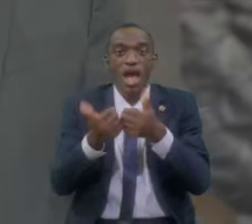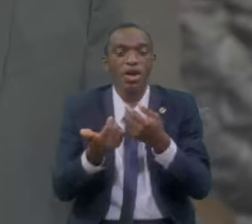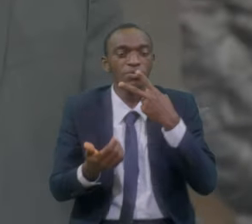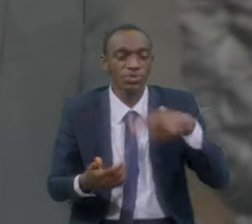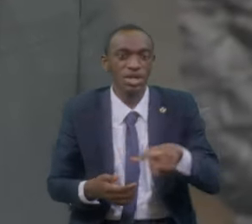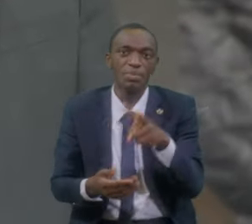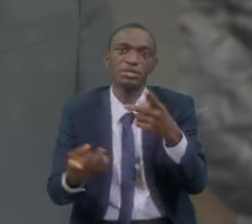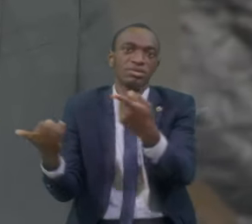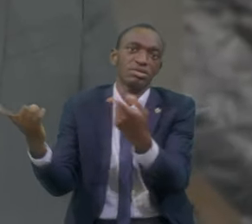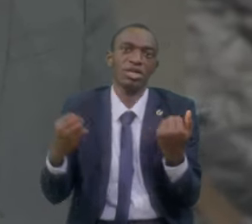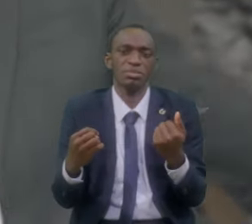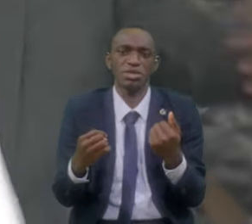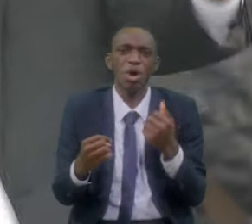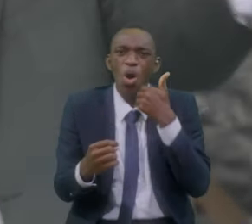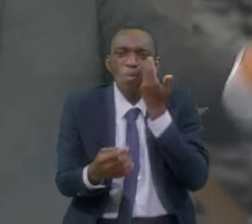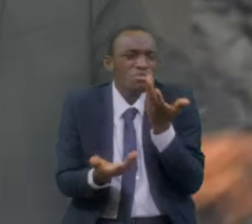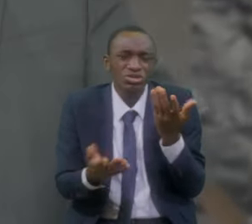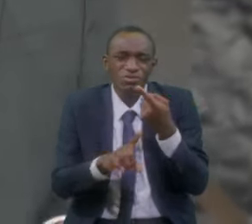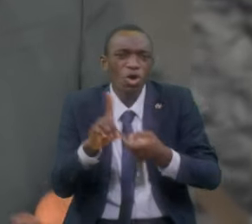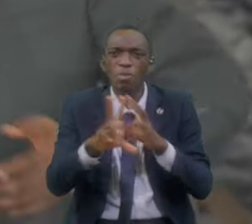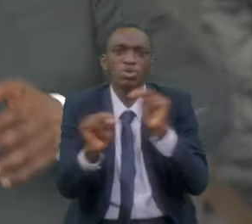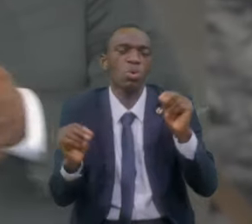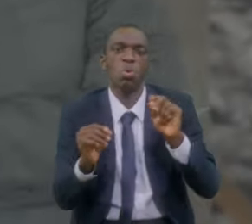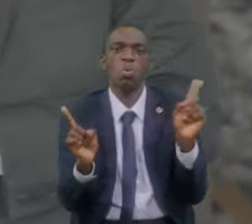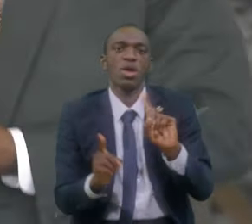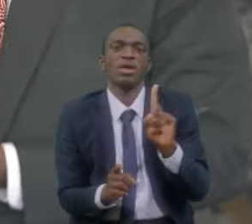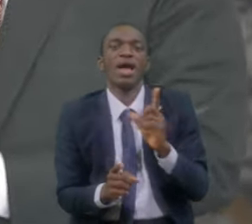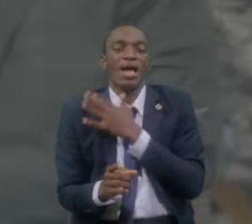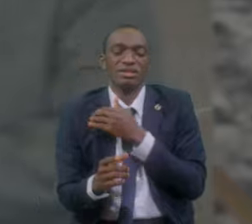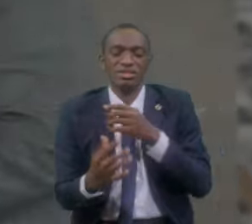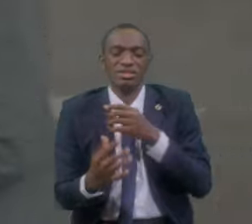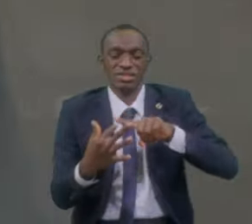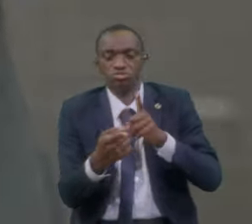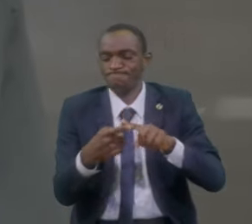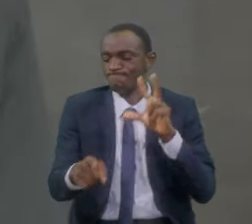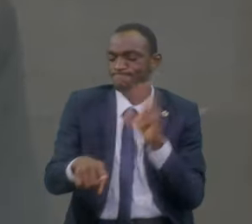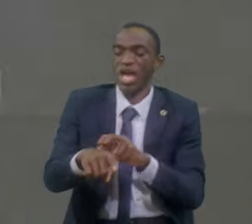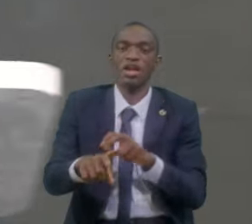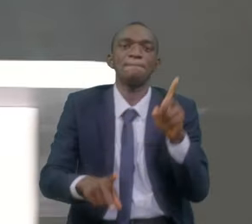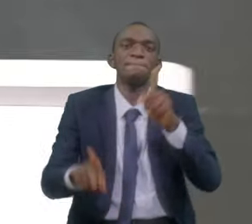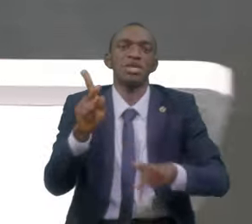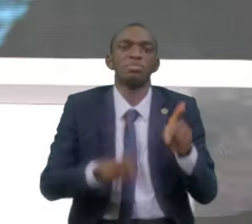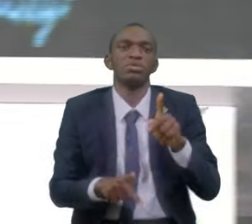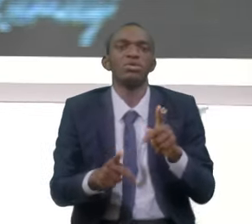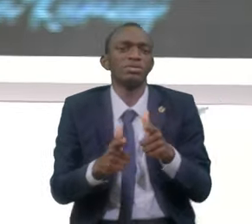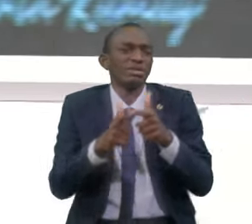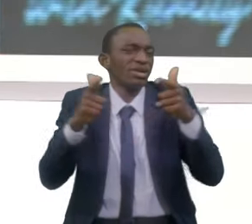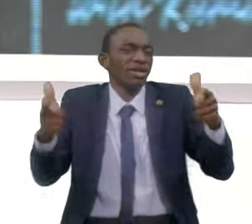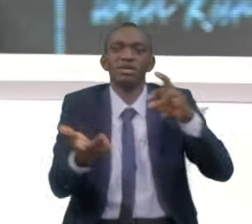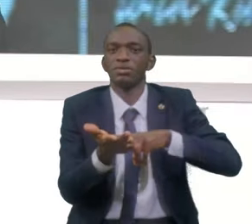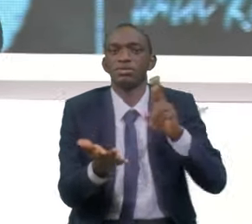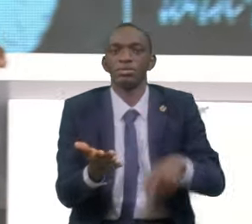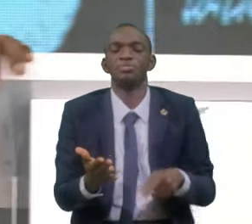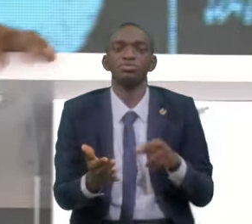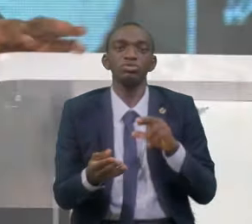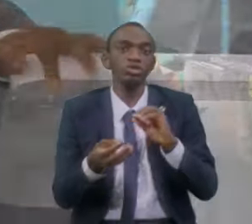almost out of nowhere and started biting the people. Great consequence. Look at number three. Number three, we're